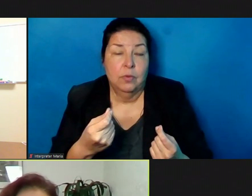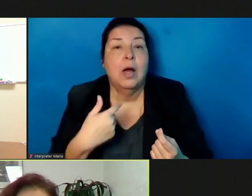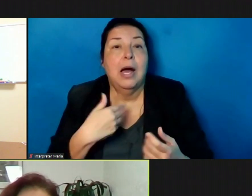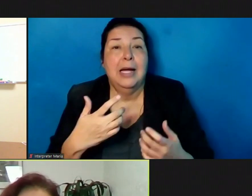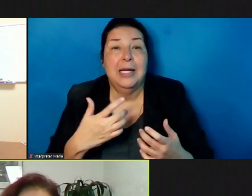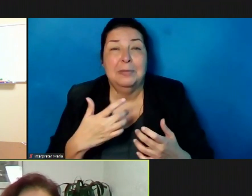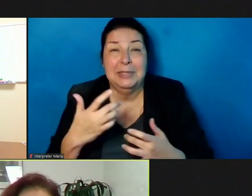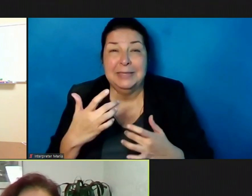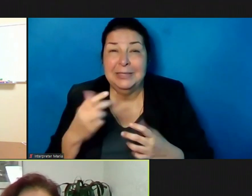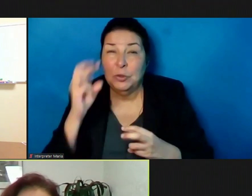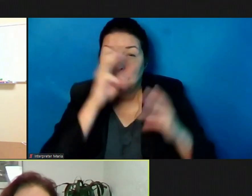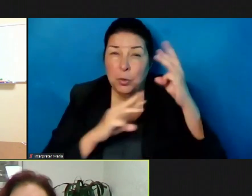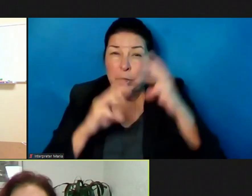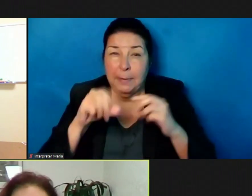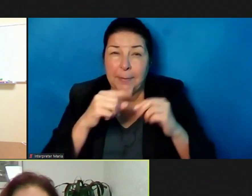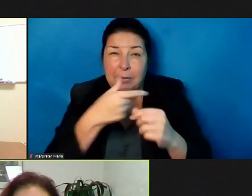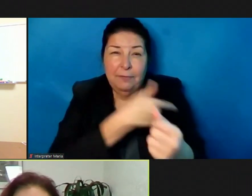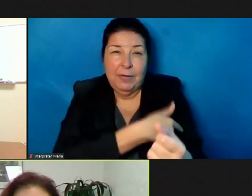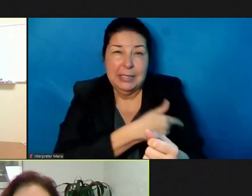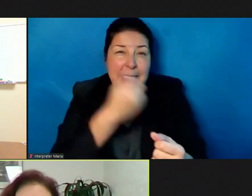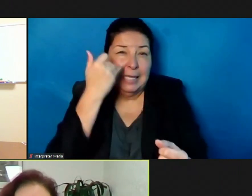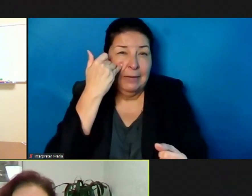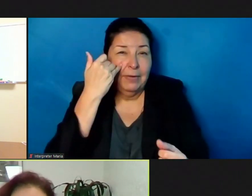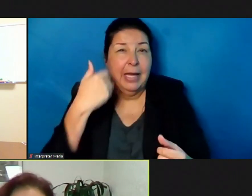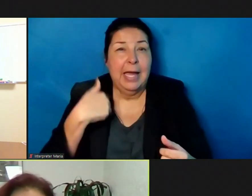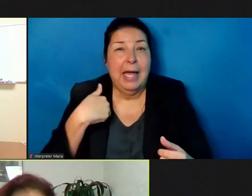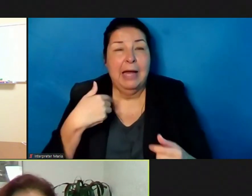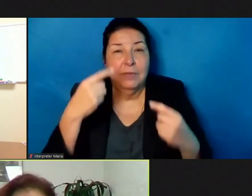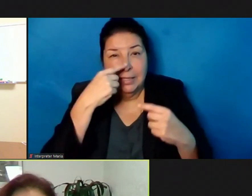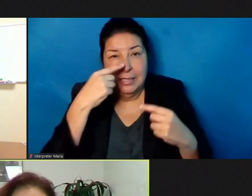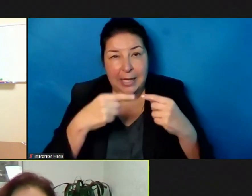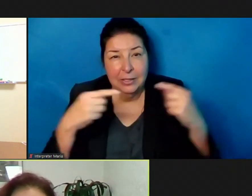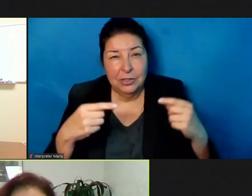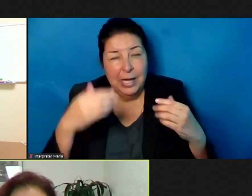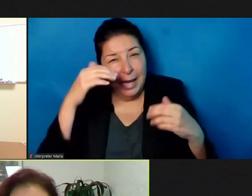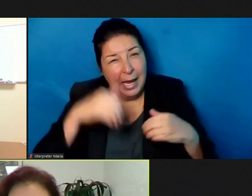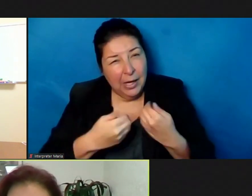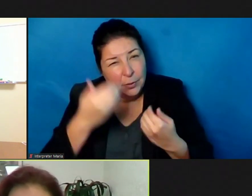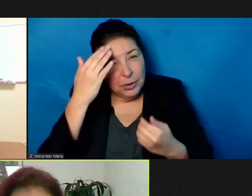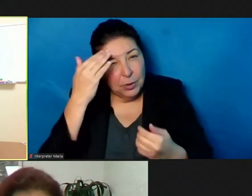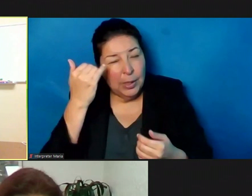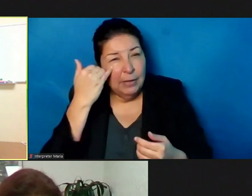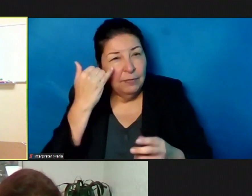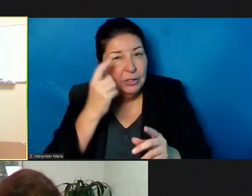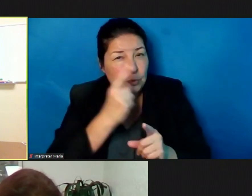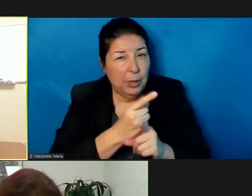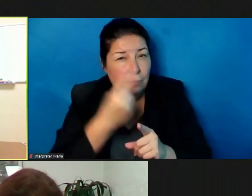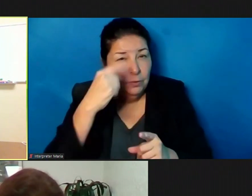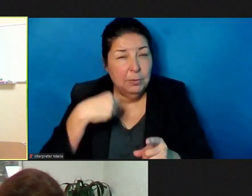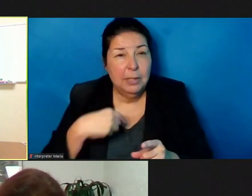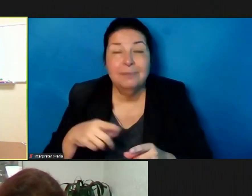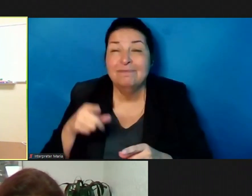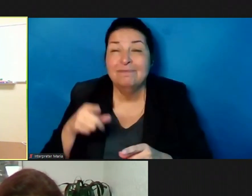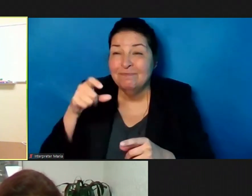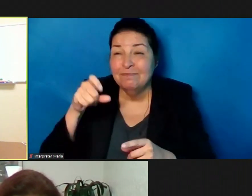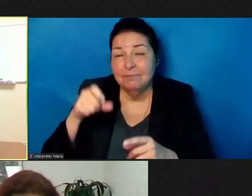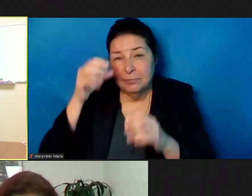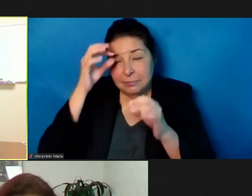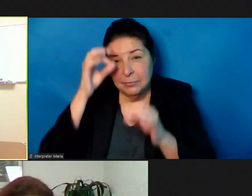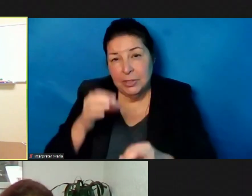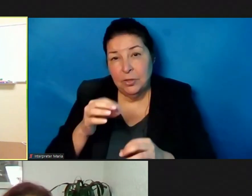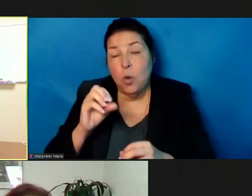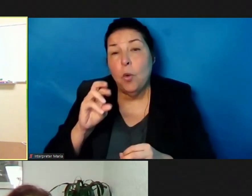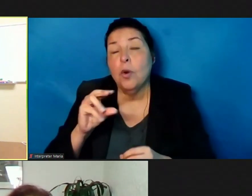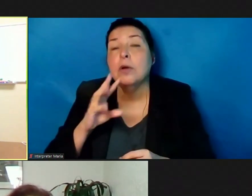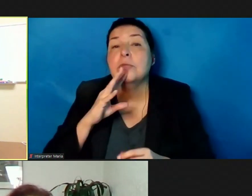concerned about getting the vaccine. If I have an allergy, how would I know if it's right for me? So we'd have to decide whether, or talk to your